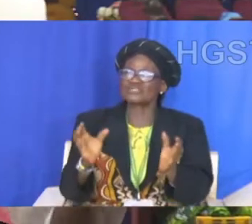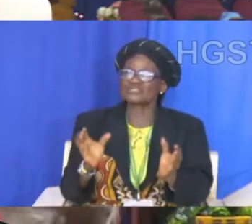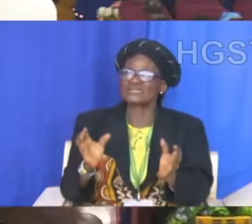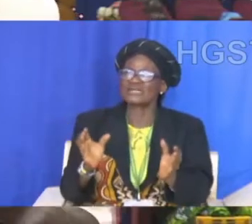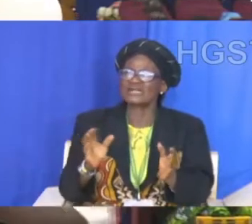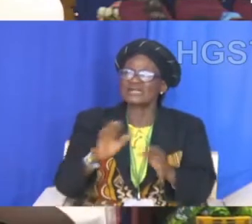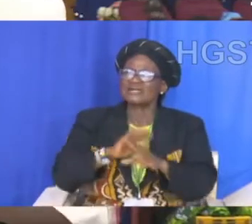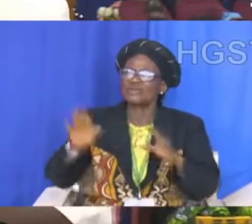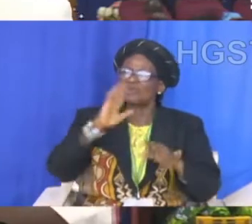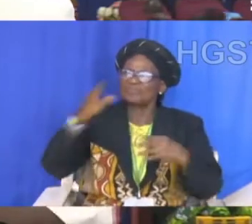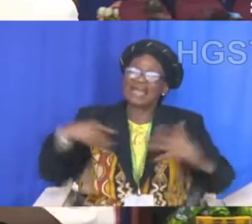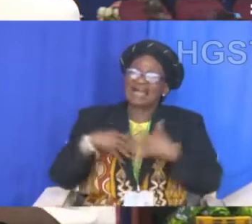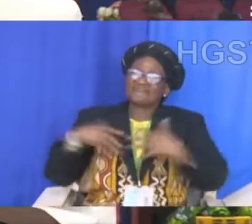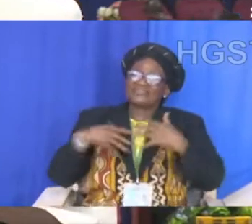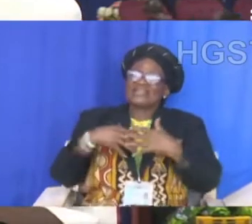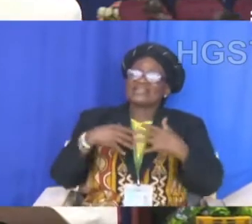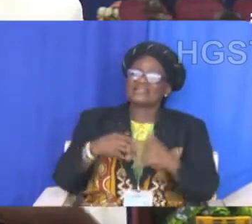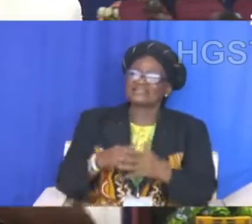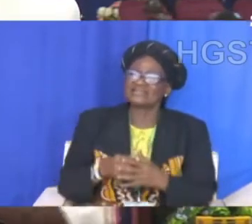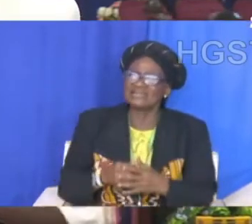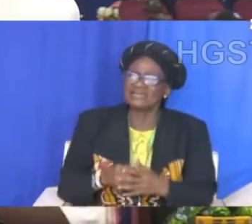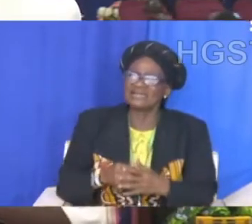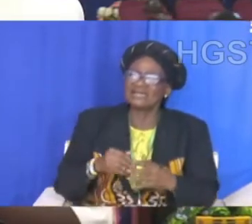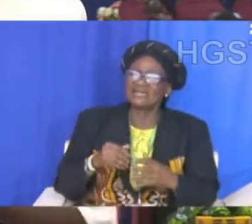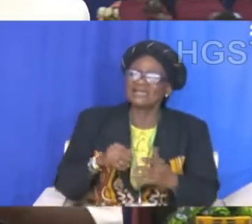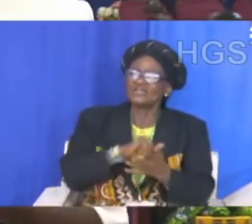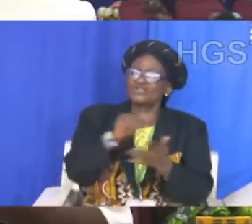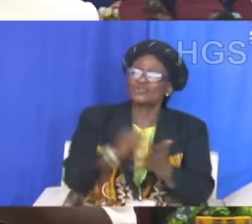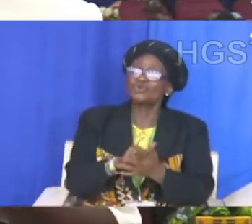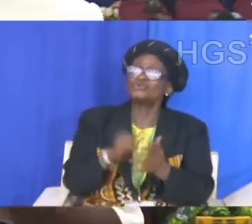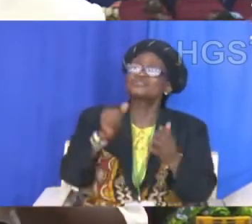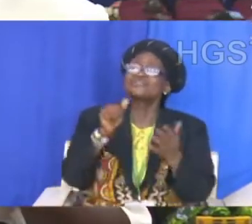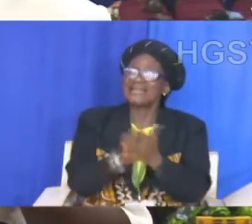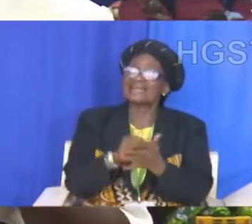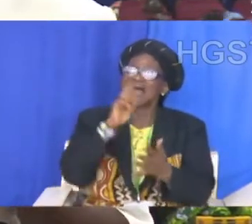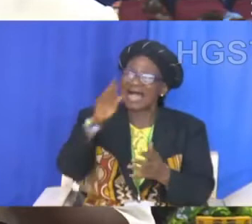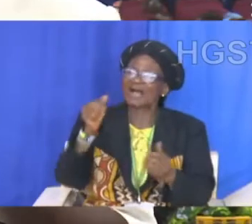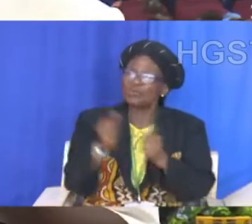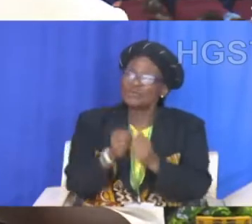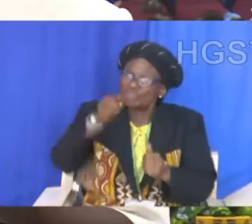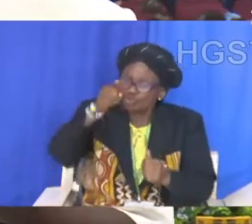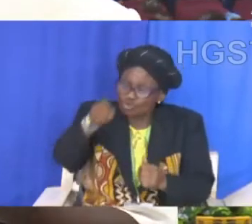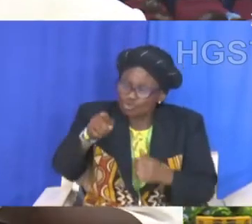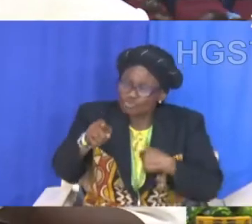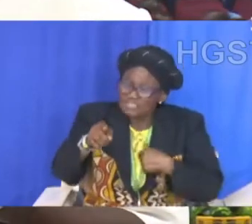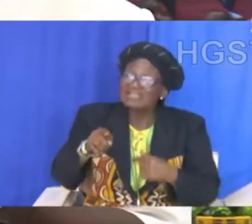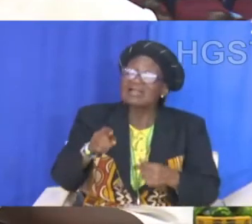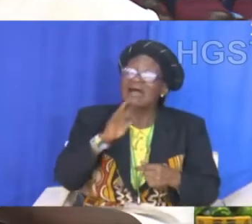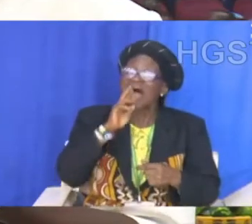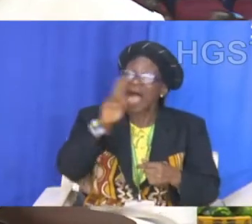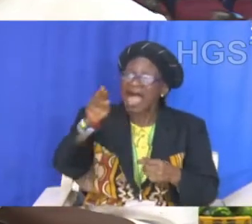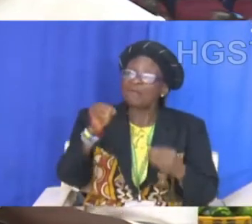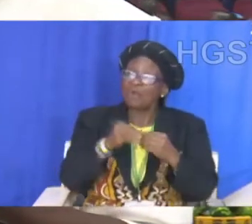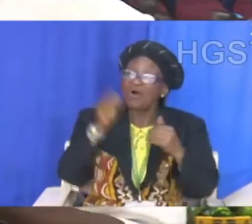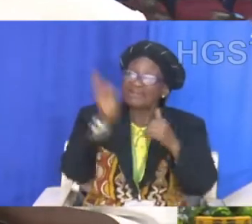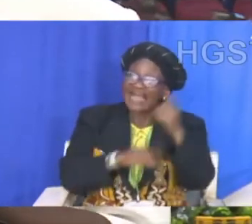Don't be afraid. Those who are with you are more than those who are with them.